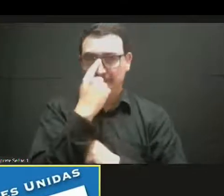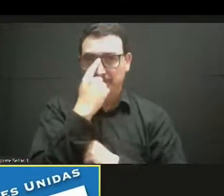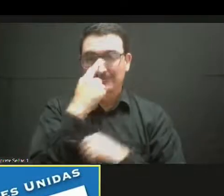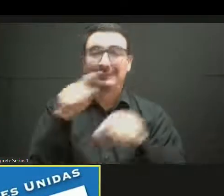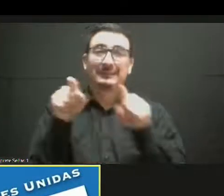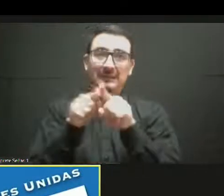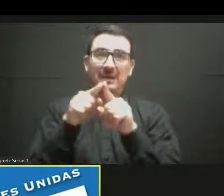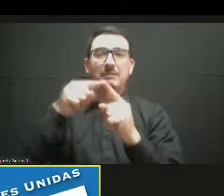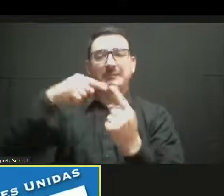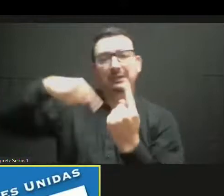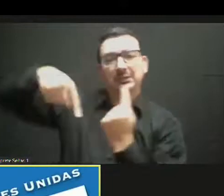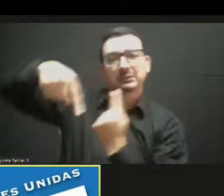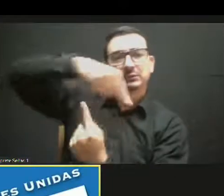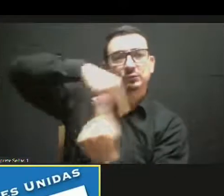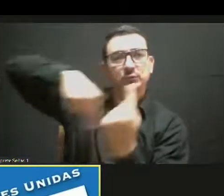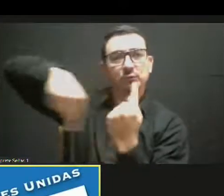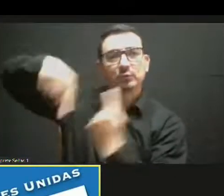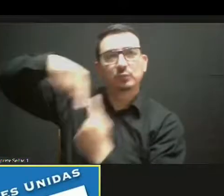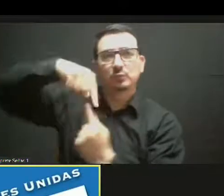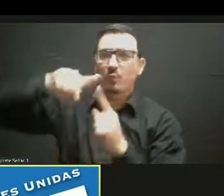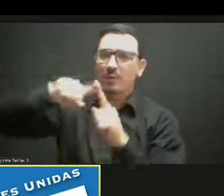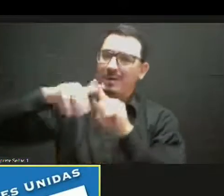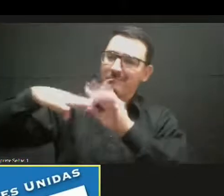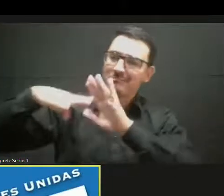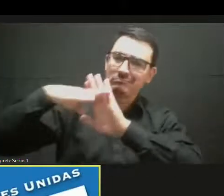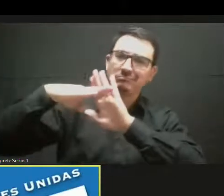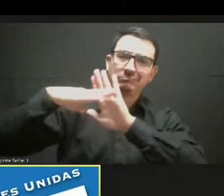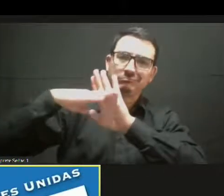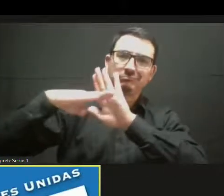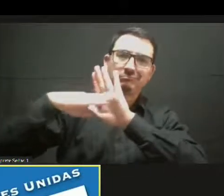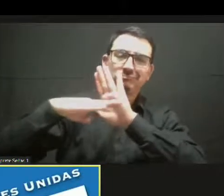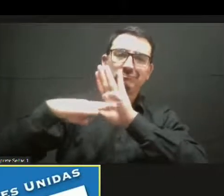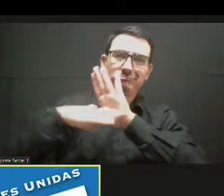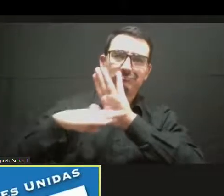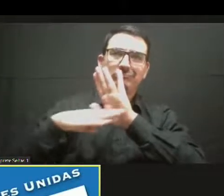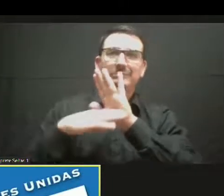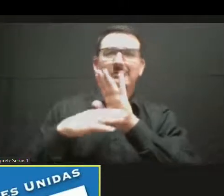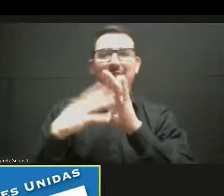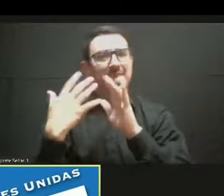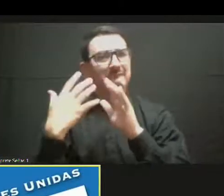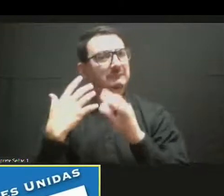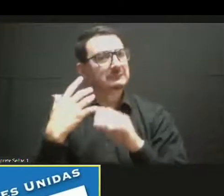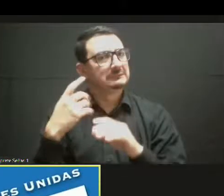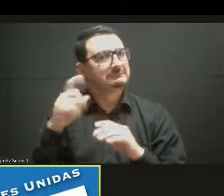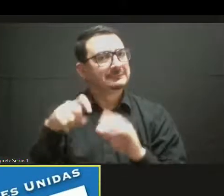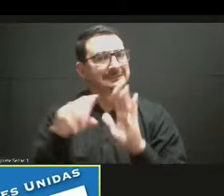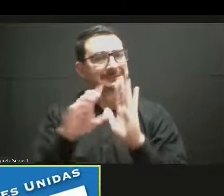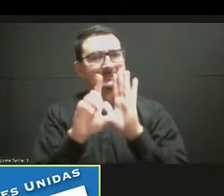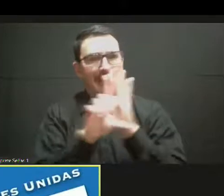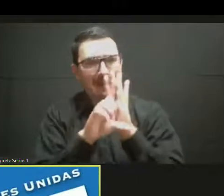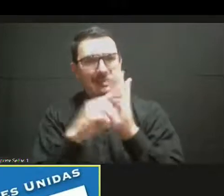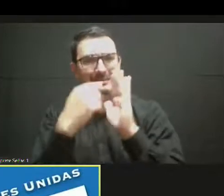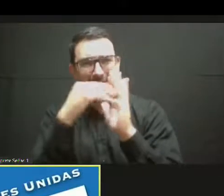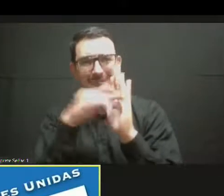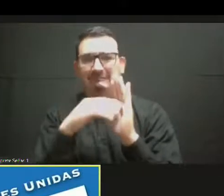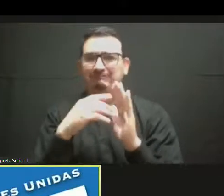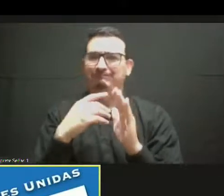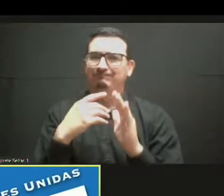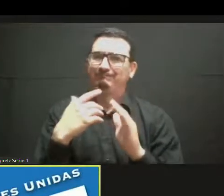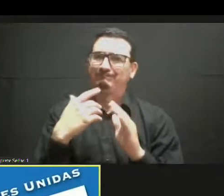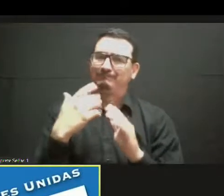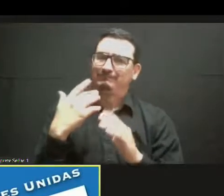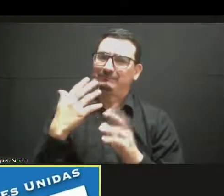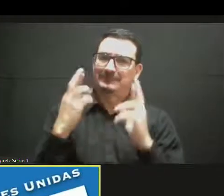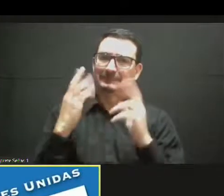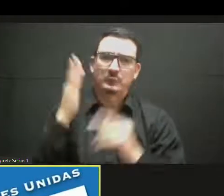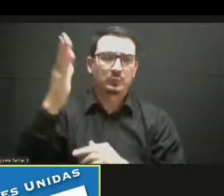in making sure exporters can really develop their products and services and sell them in other markets.